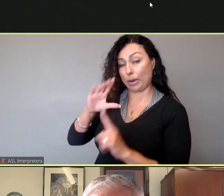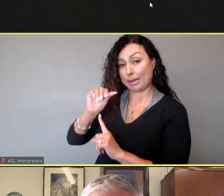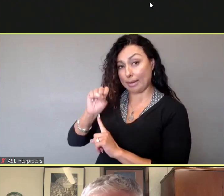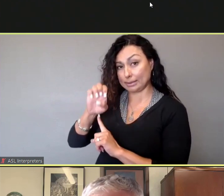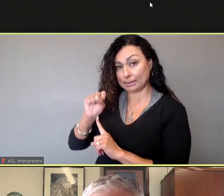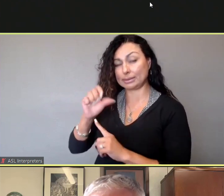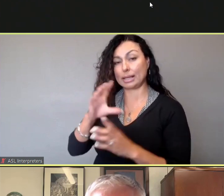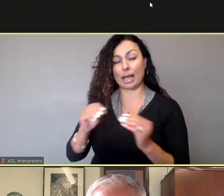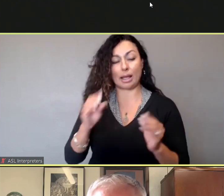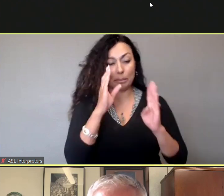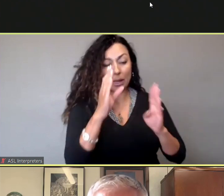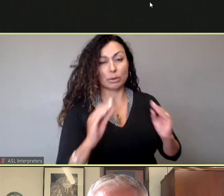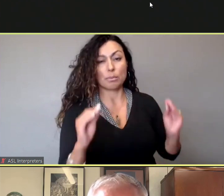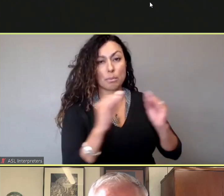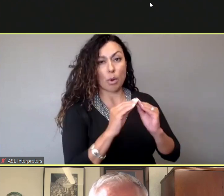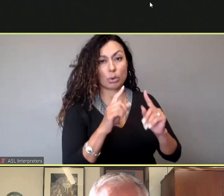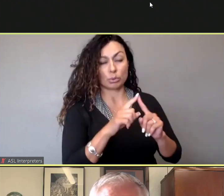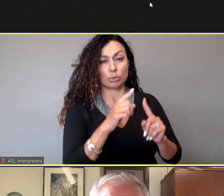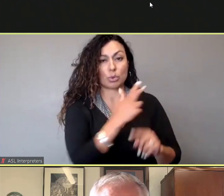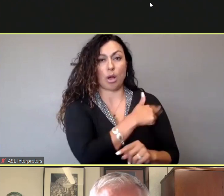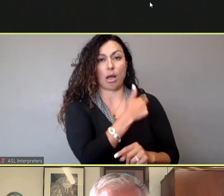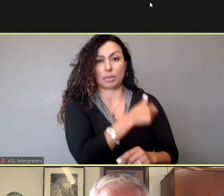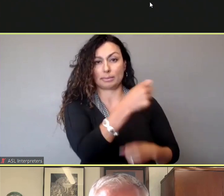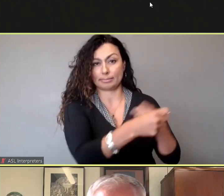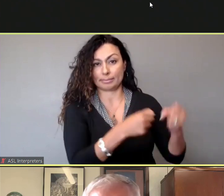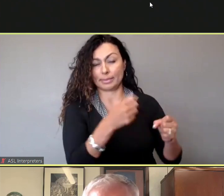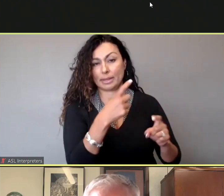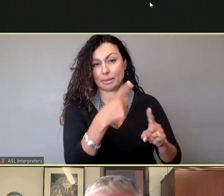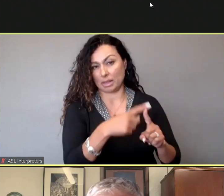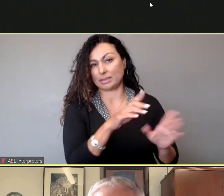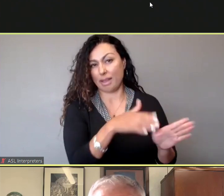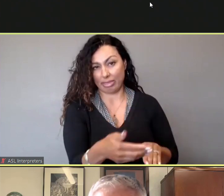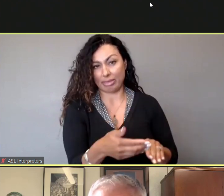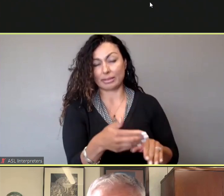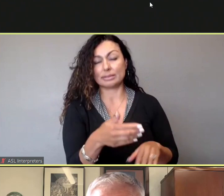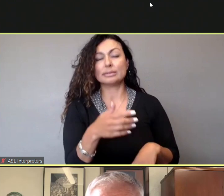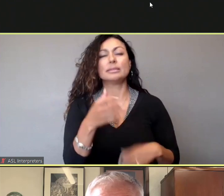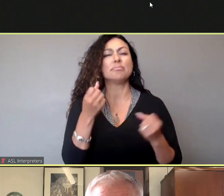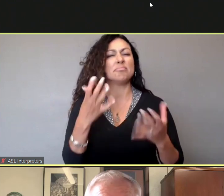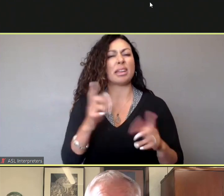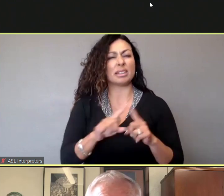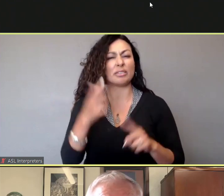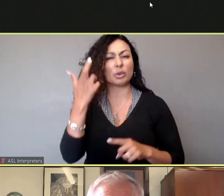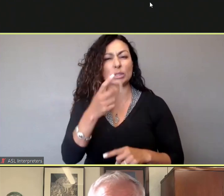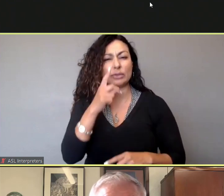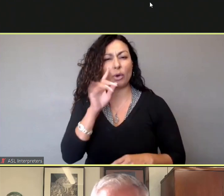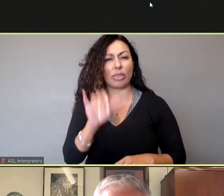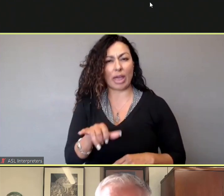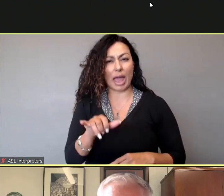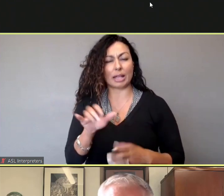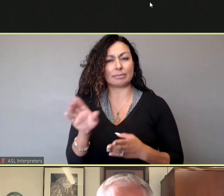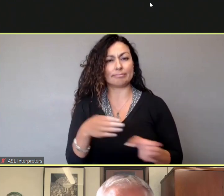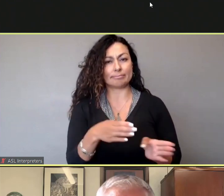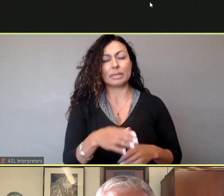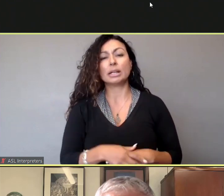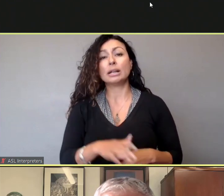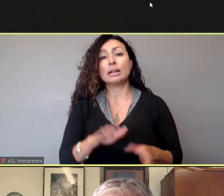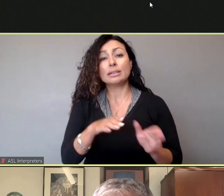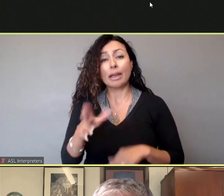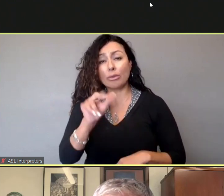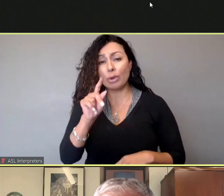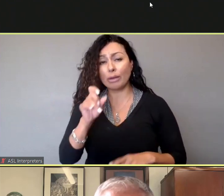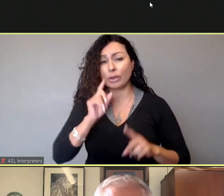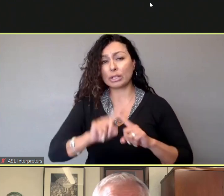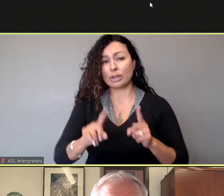more attention to hospitalizations and deaths. And there were a lot of reasons for that. Death rates among different variants